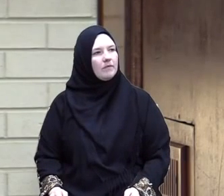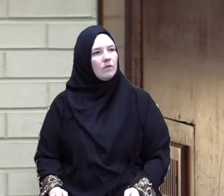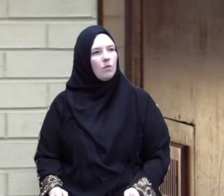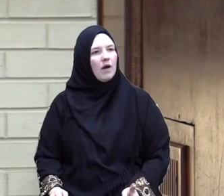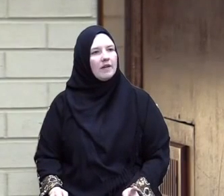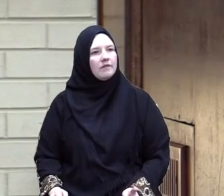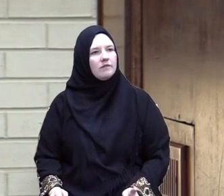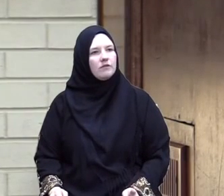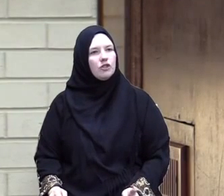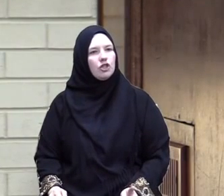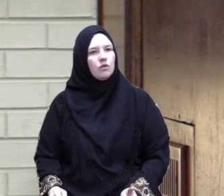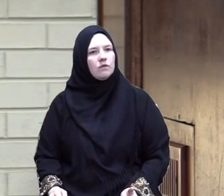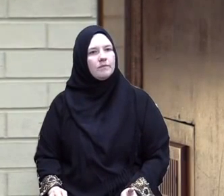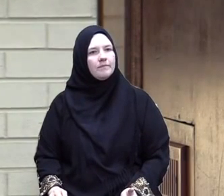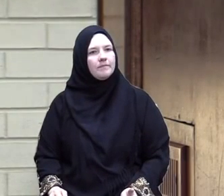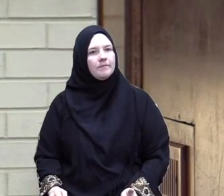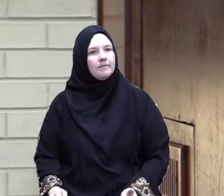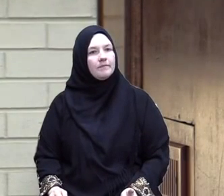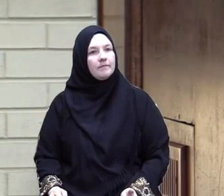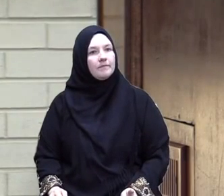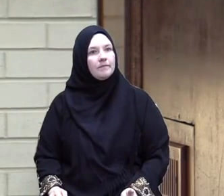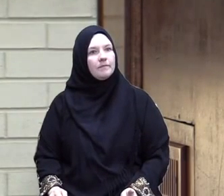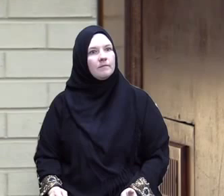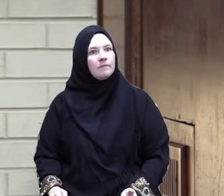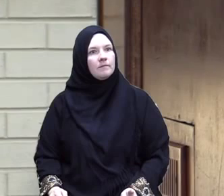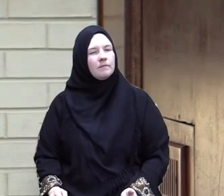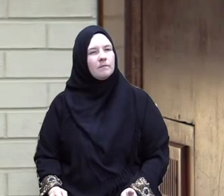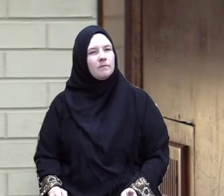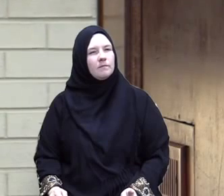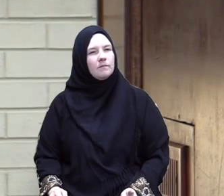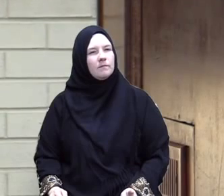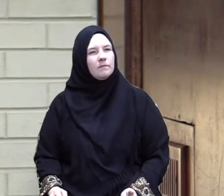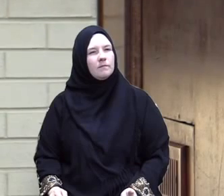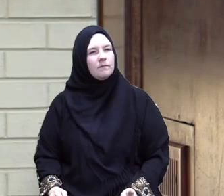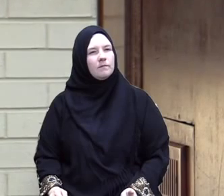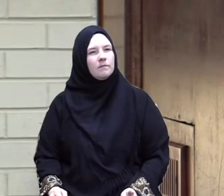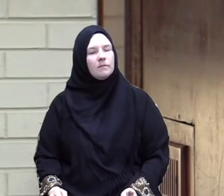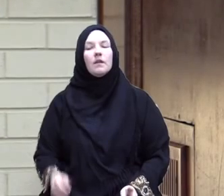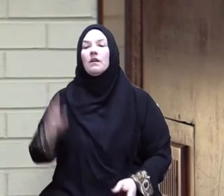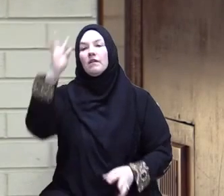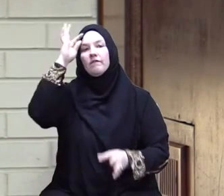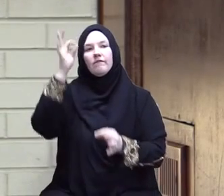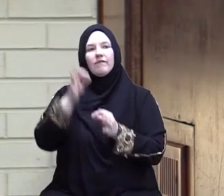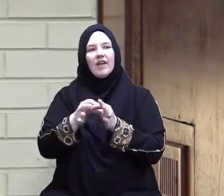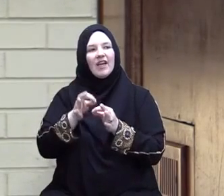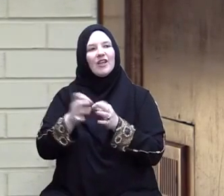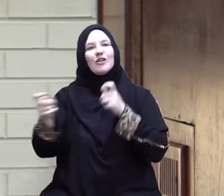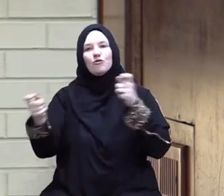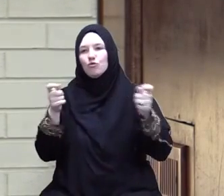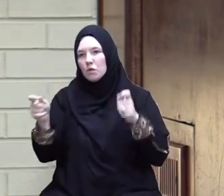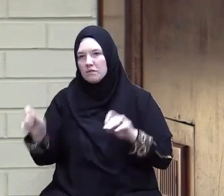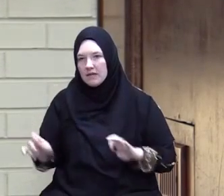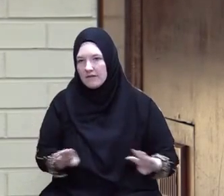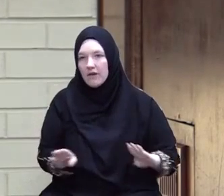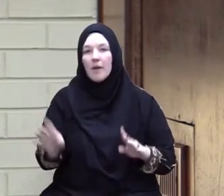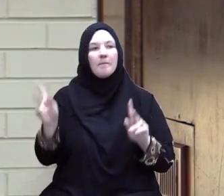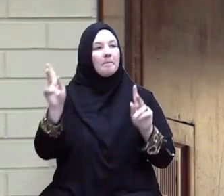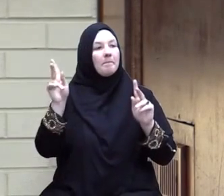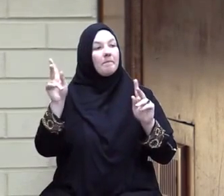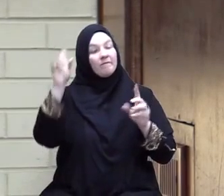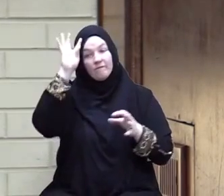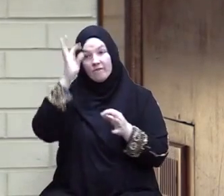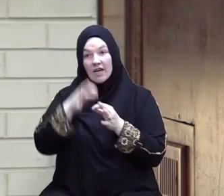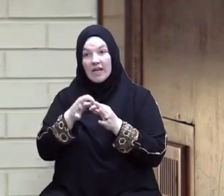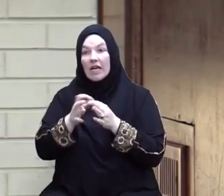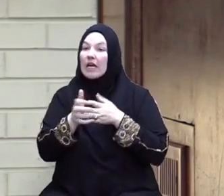behavior, it's about their faith. Because faith guides behavior. Faith controls behavior. Okay? So